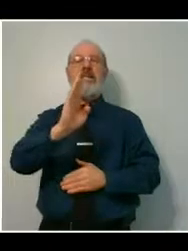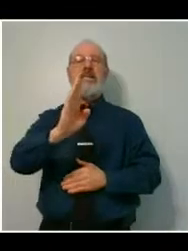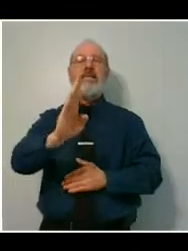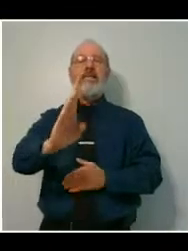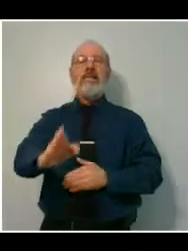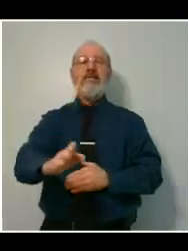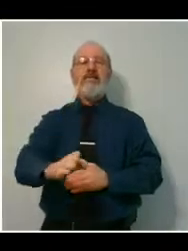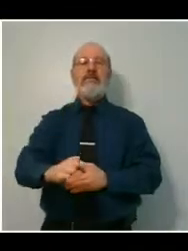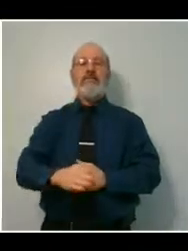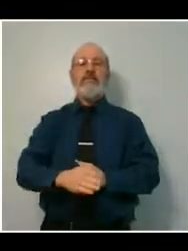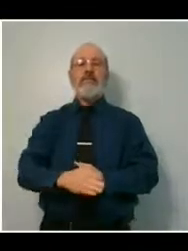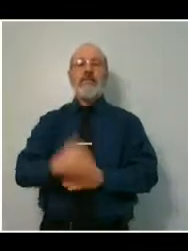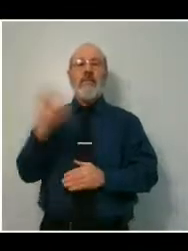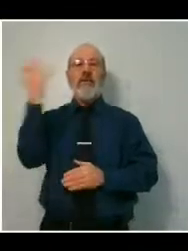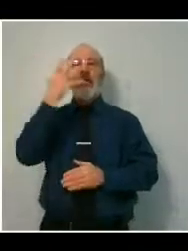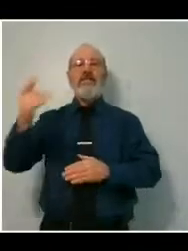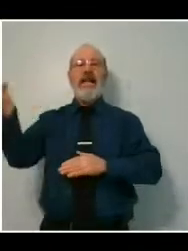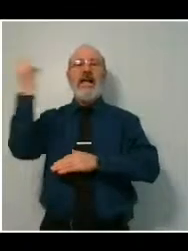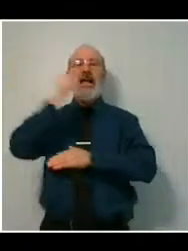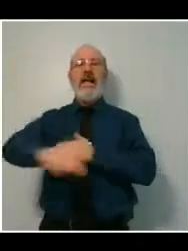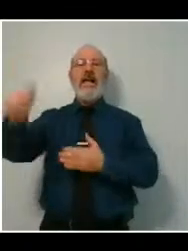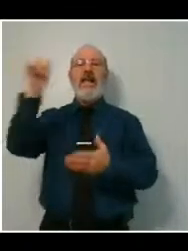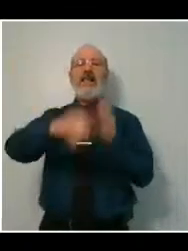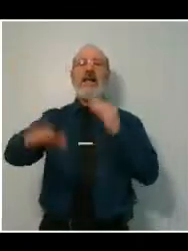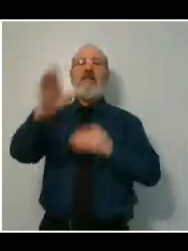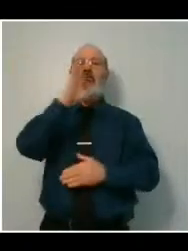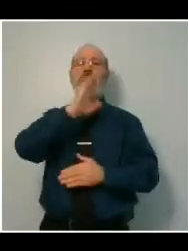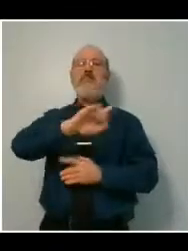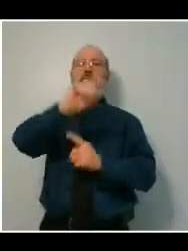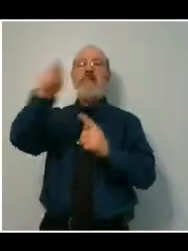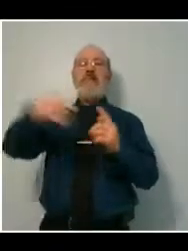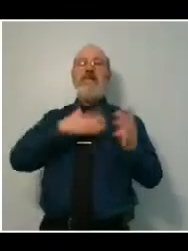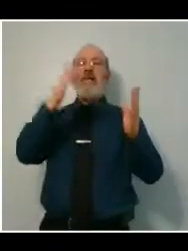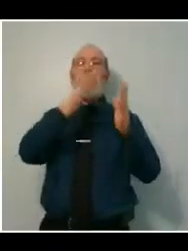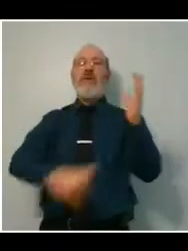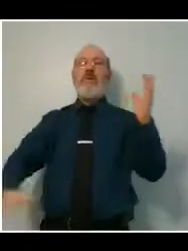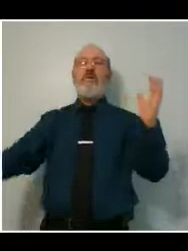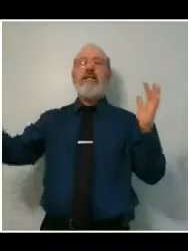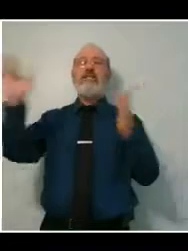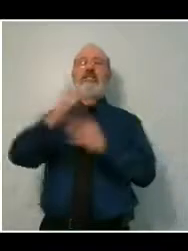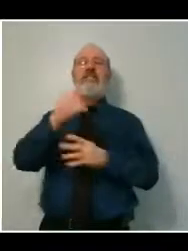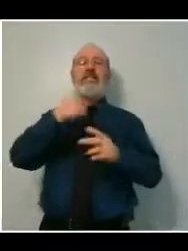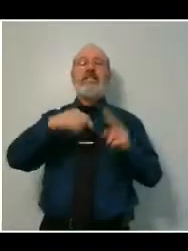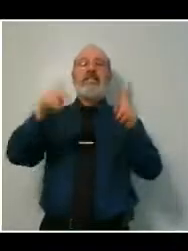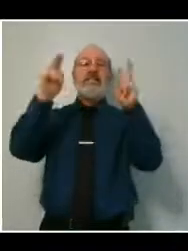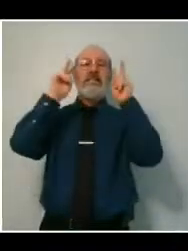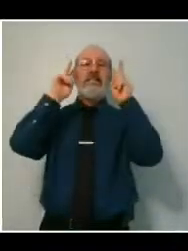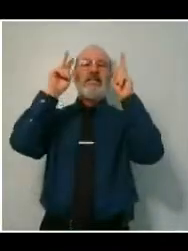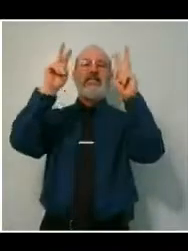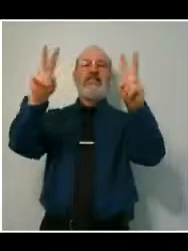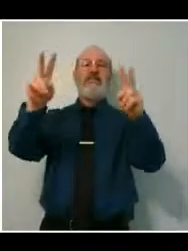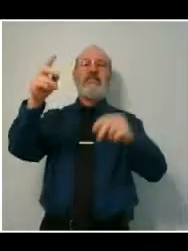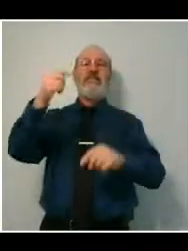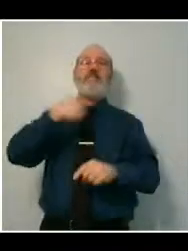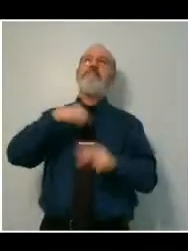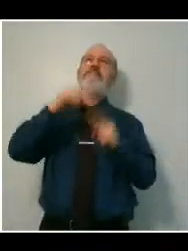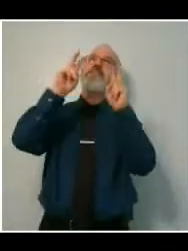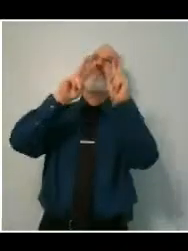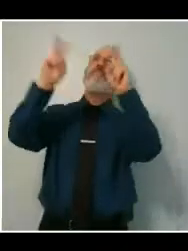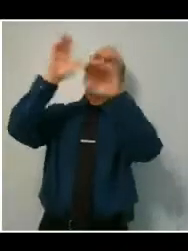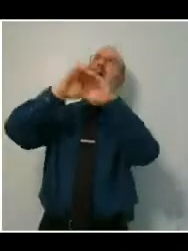What a day that will be. When my Jesus I shall see, and